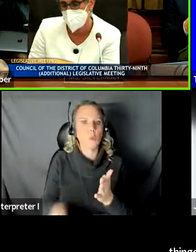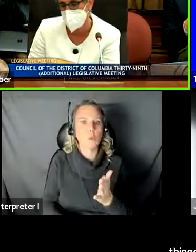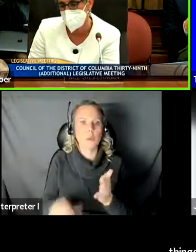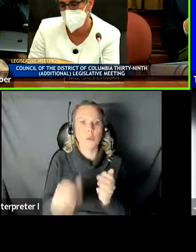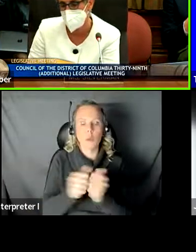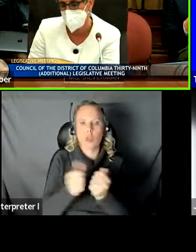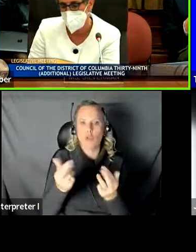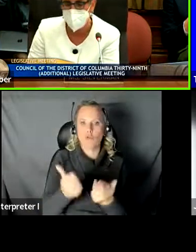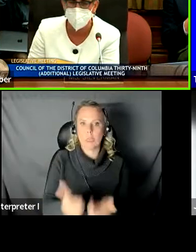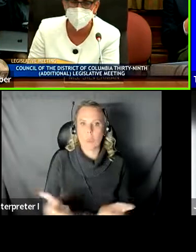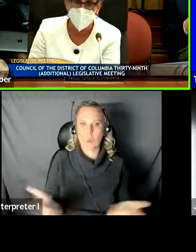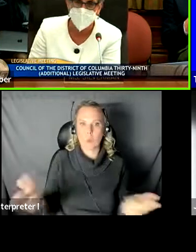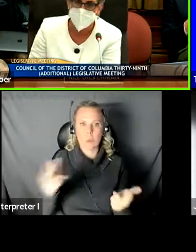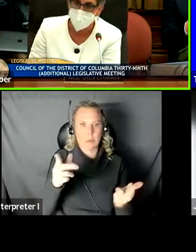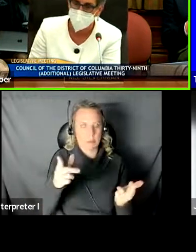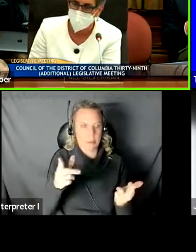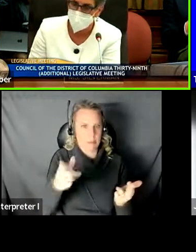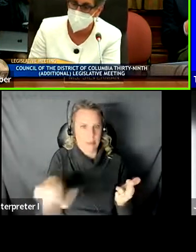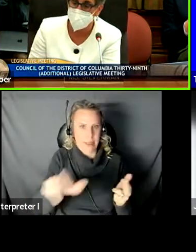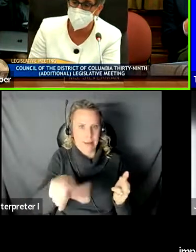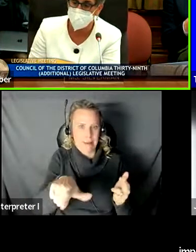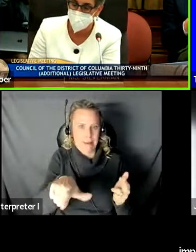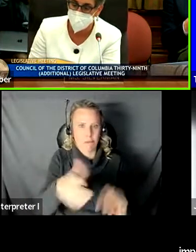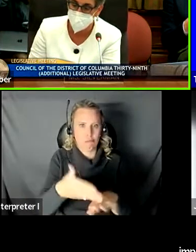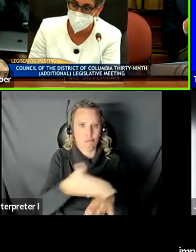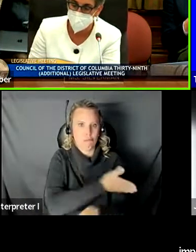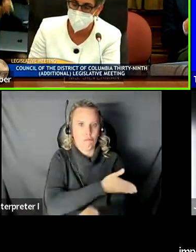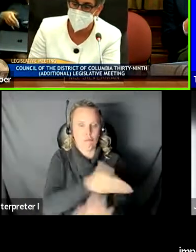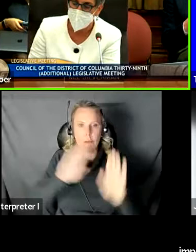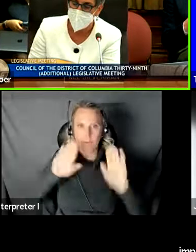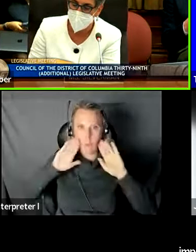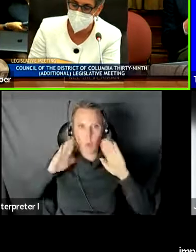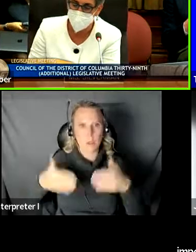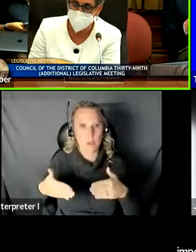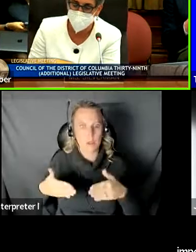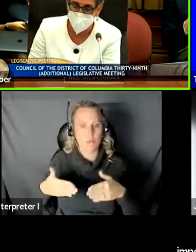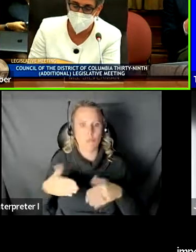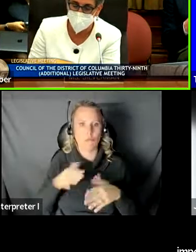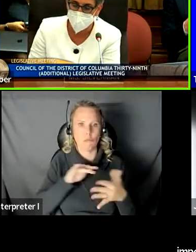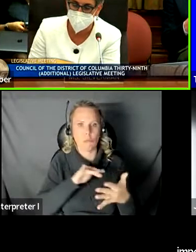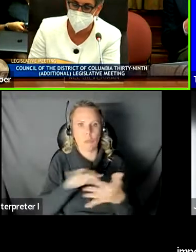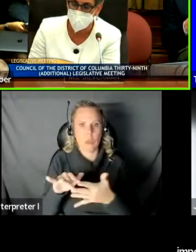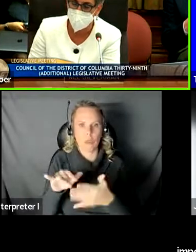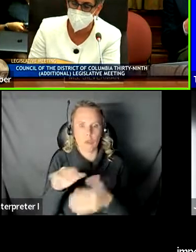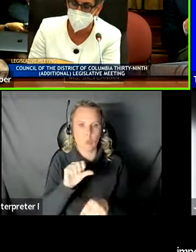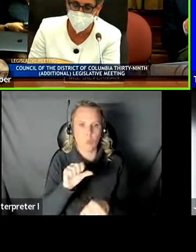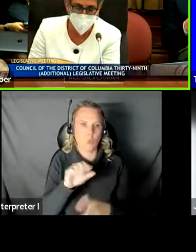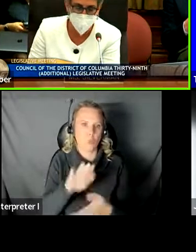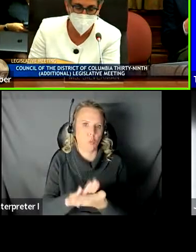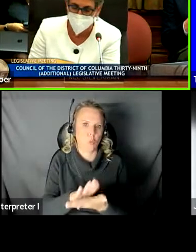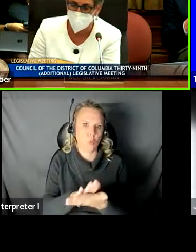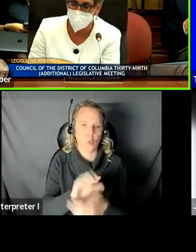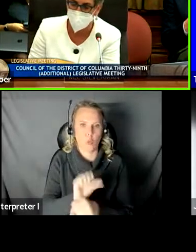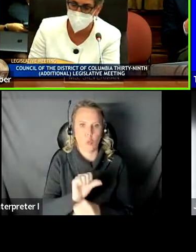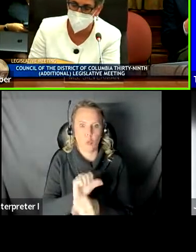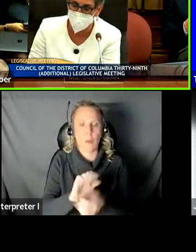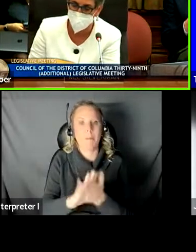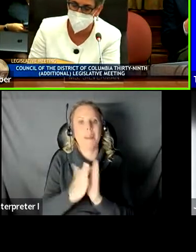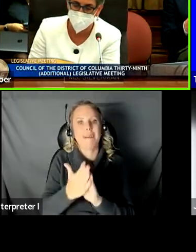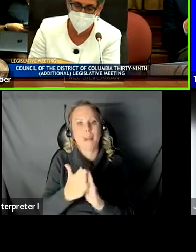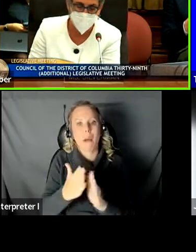the resources they need so that they can focus on their studies and become